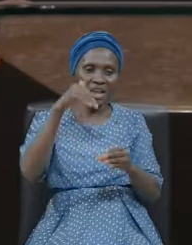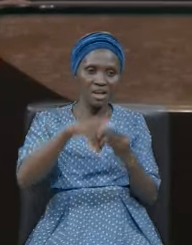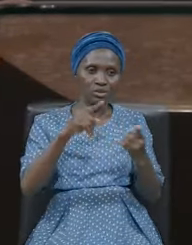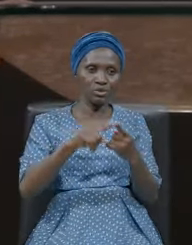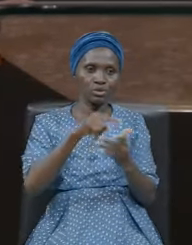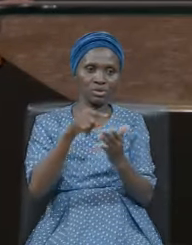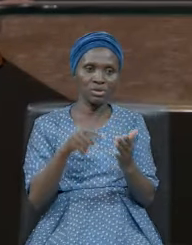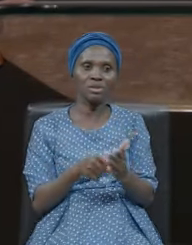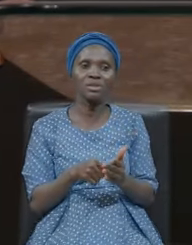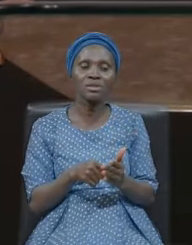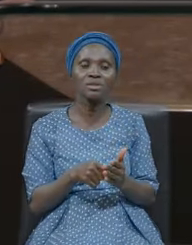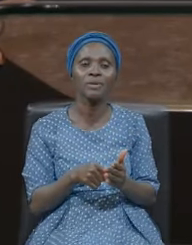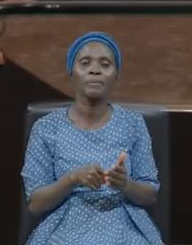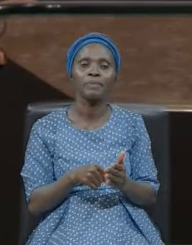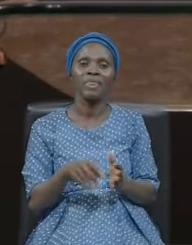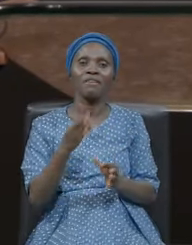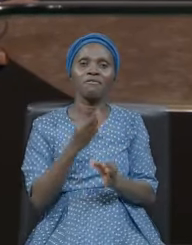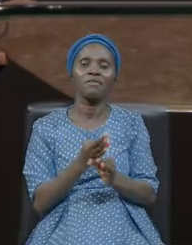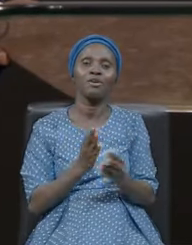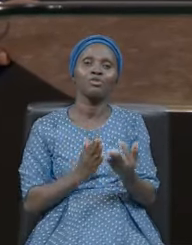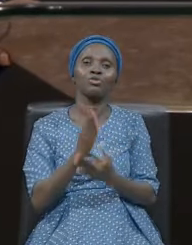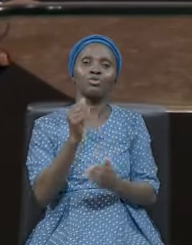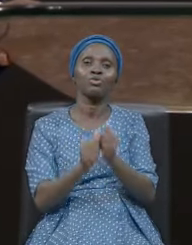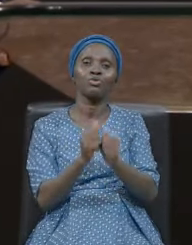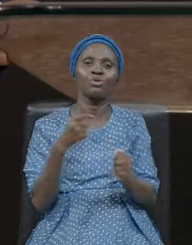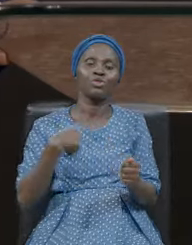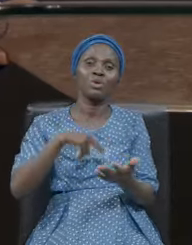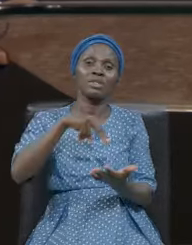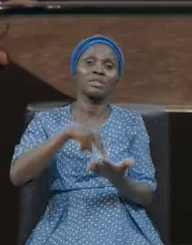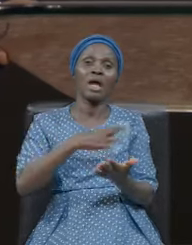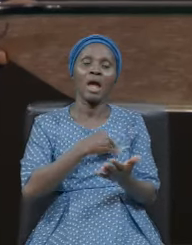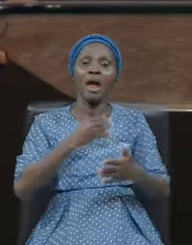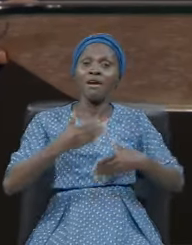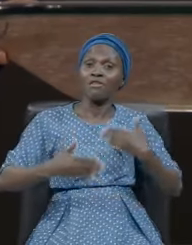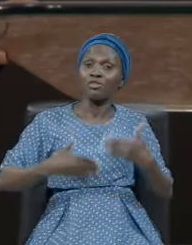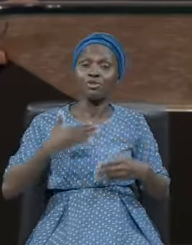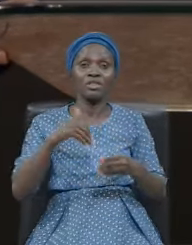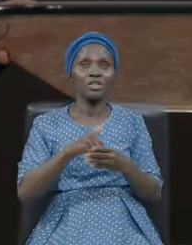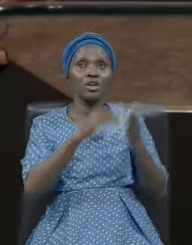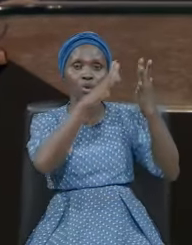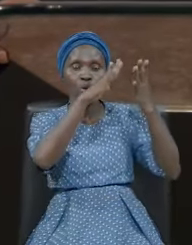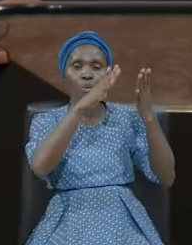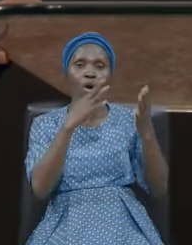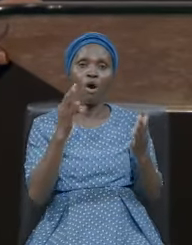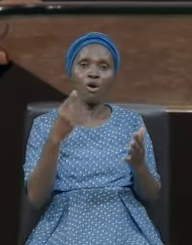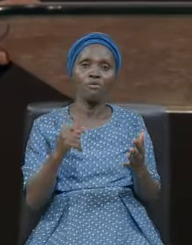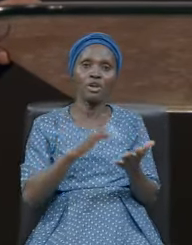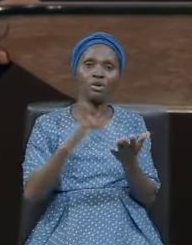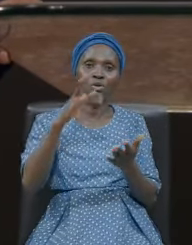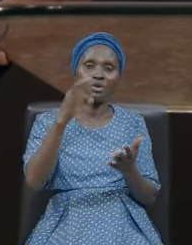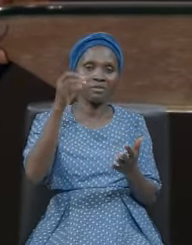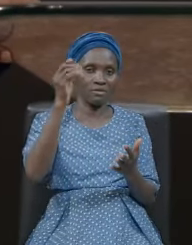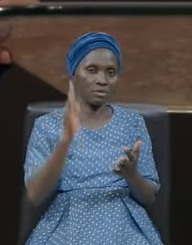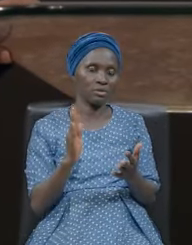wherein we stand and rejoice in hope of the glory of